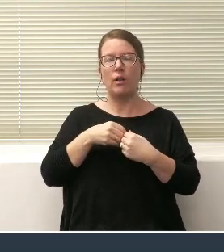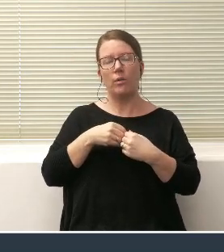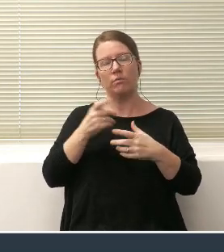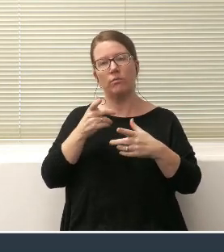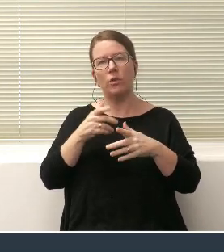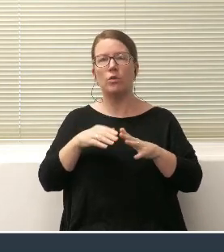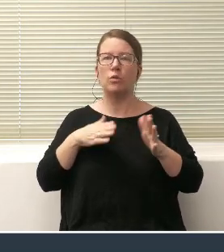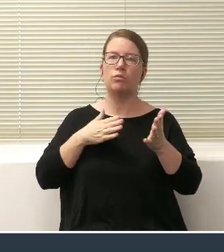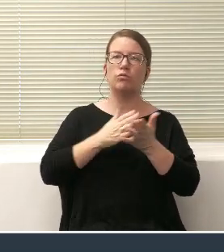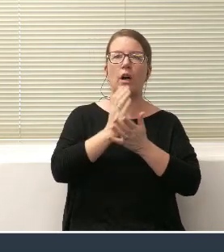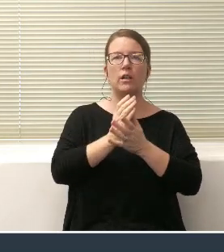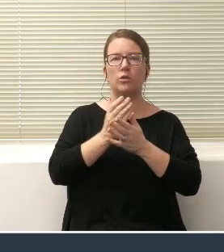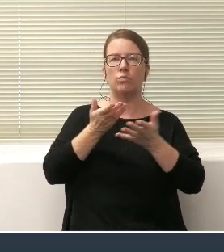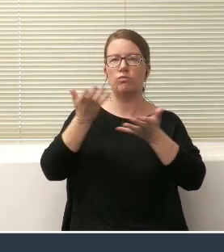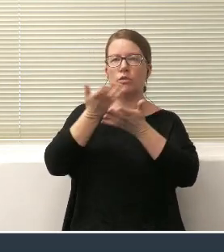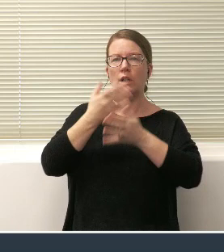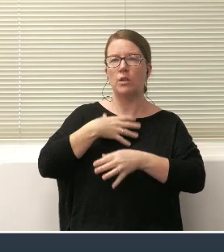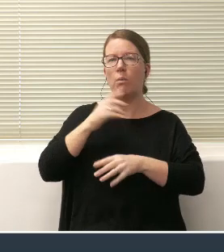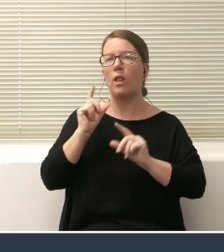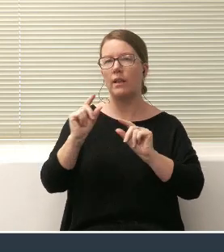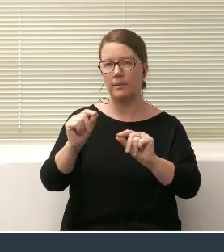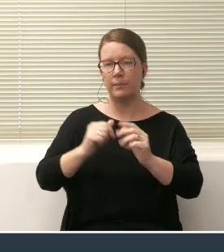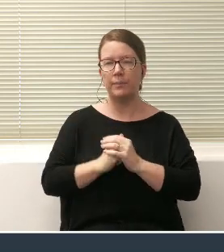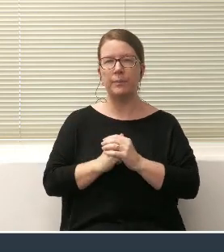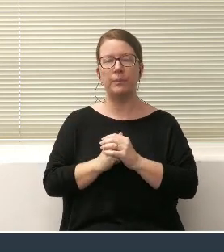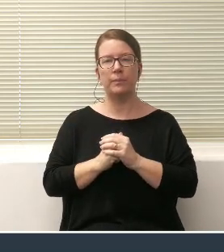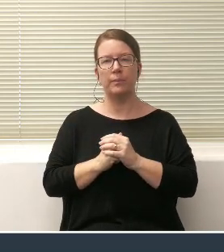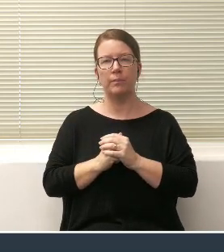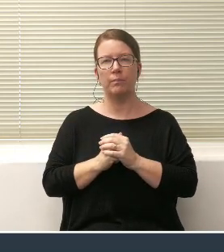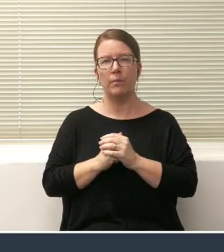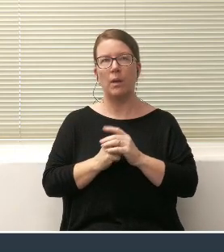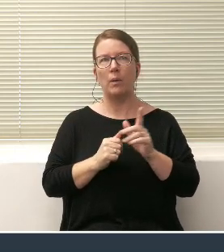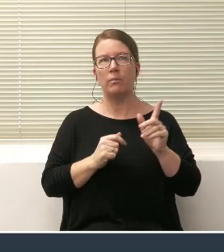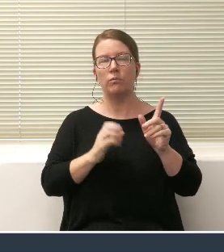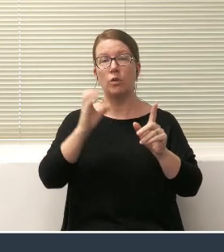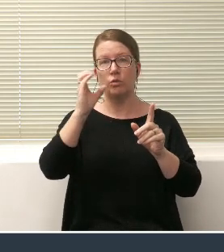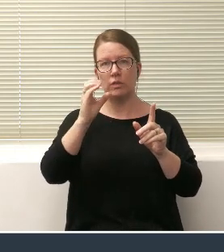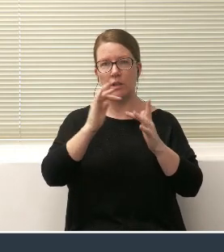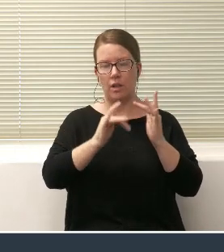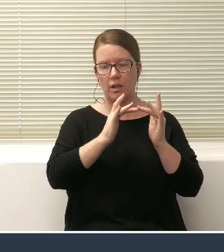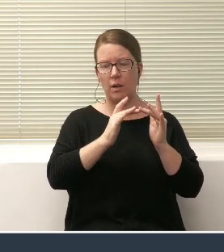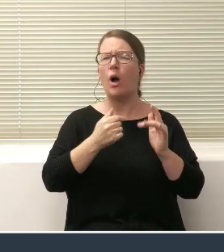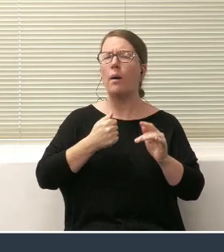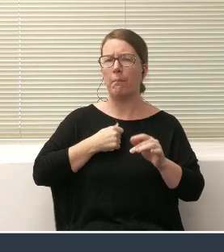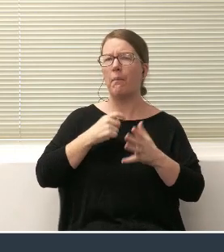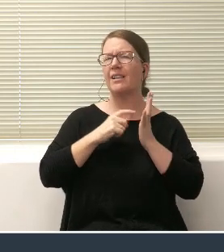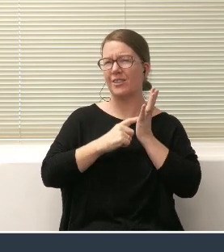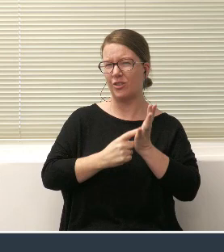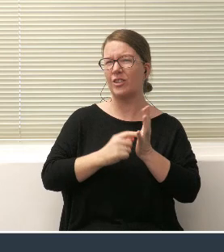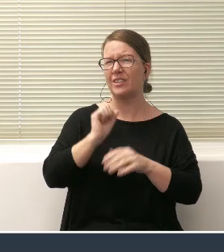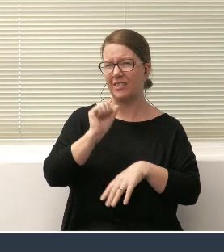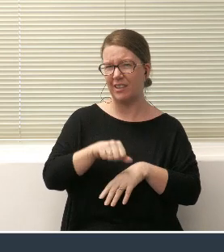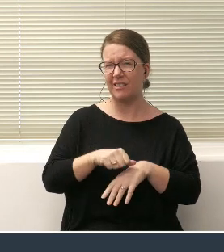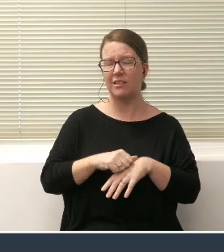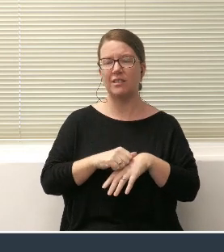to us once that criteria has been established. That would be my suggestion, just because I think